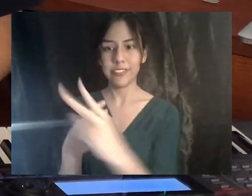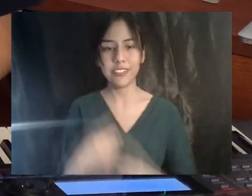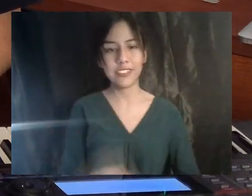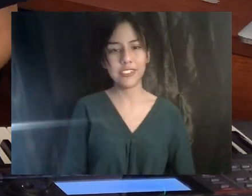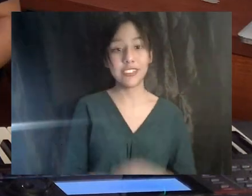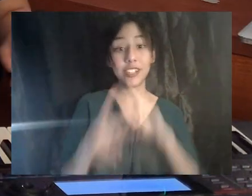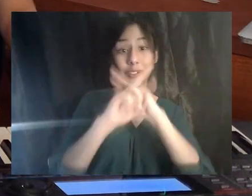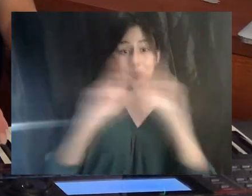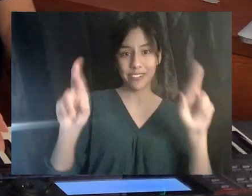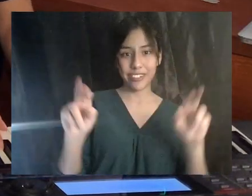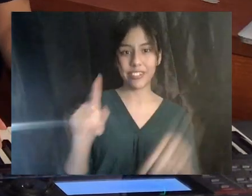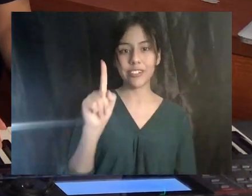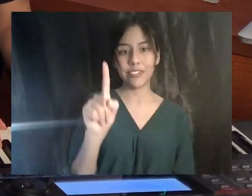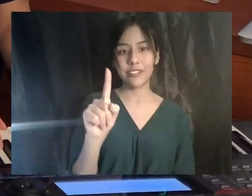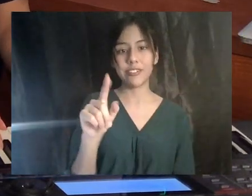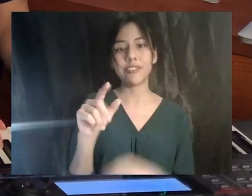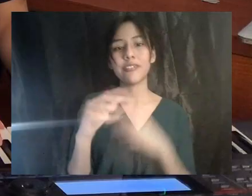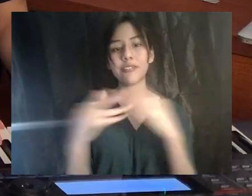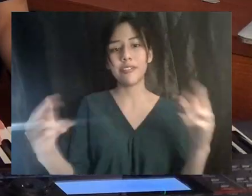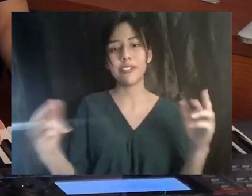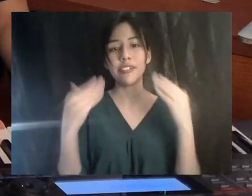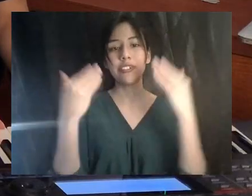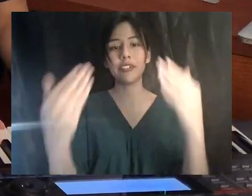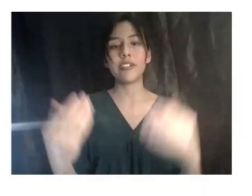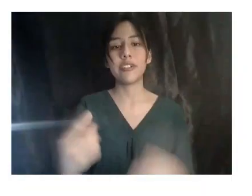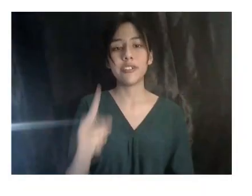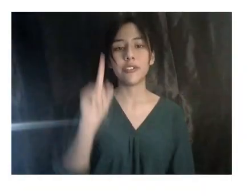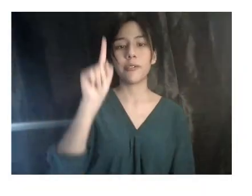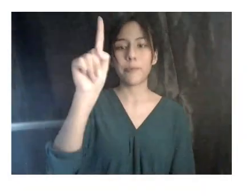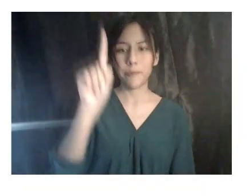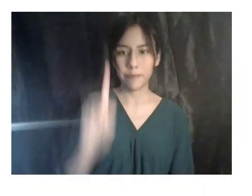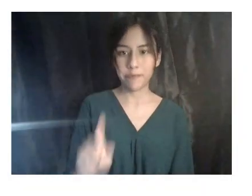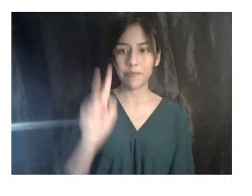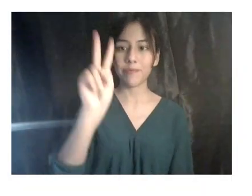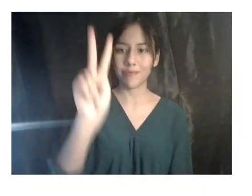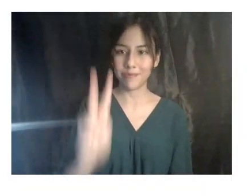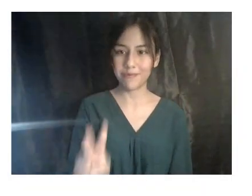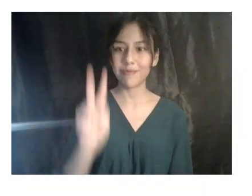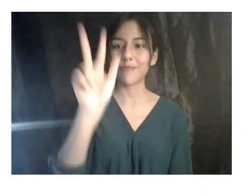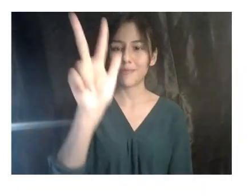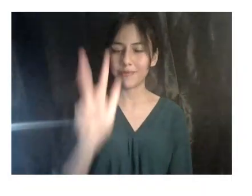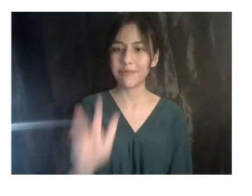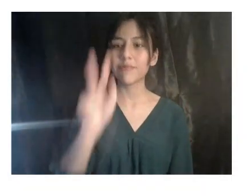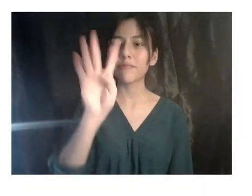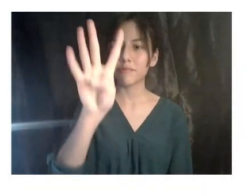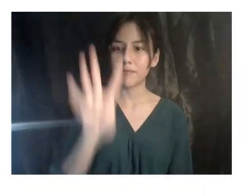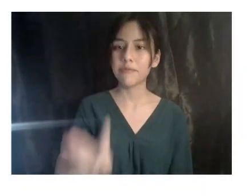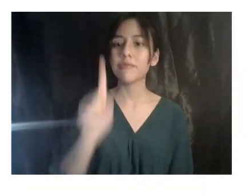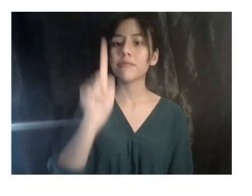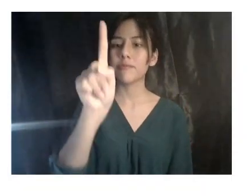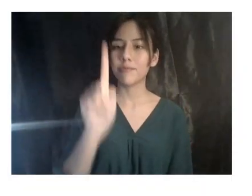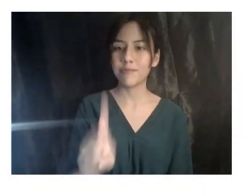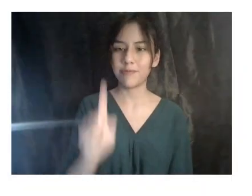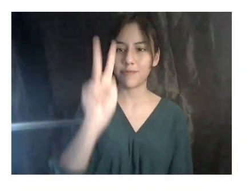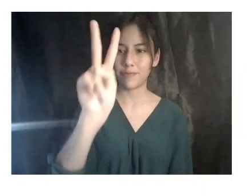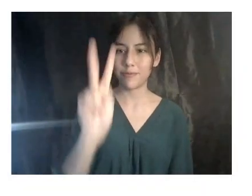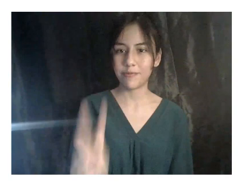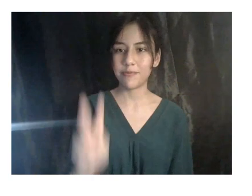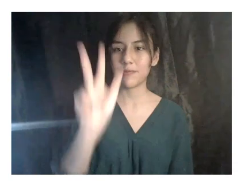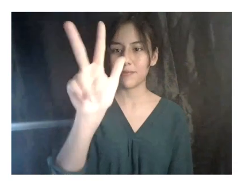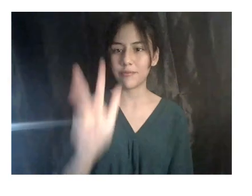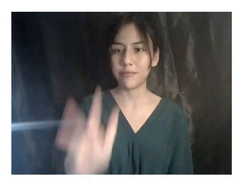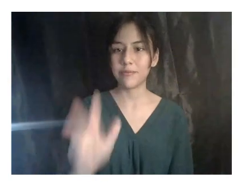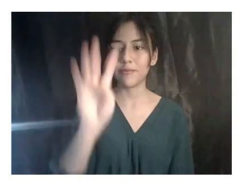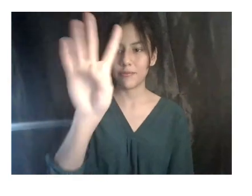You ready? 1, 2, ready, and 1 and 2 and 3 and 4 and 1